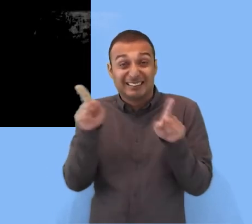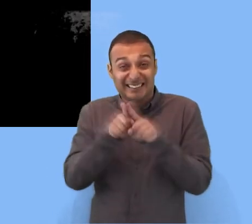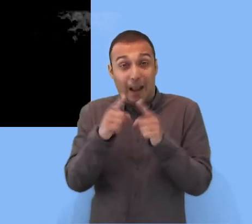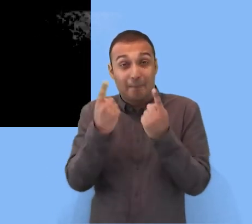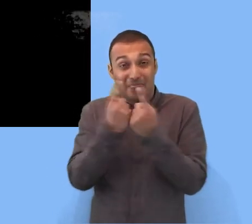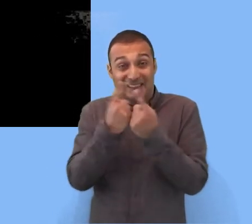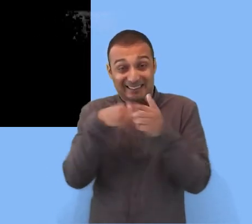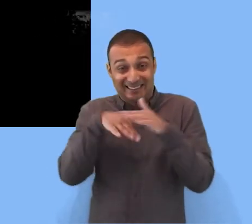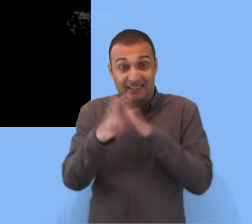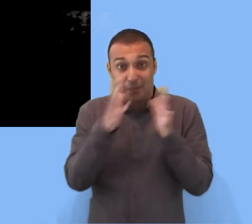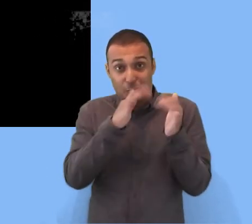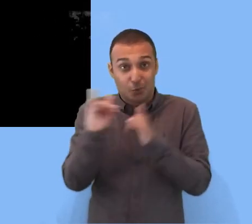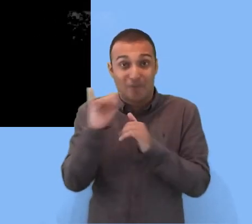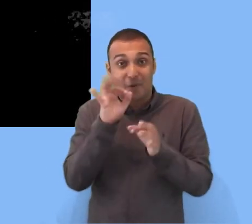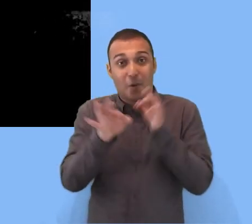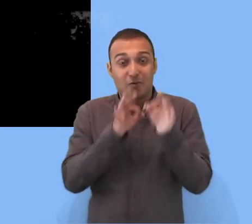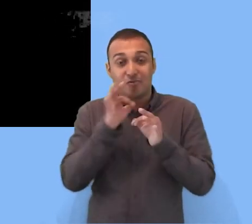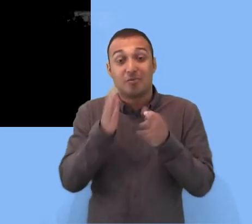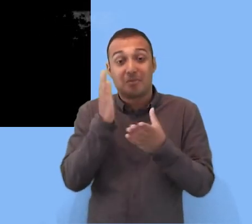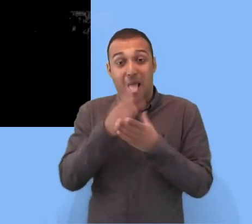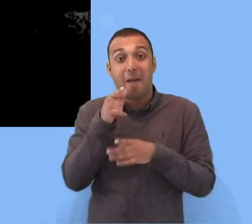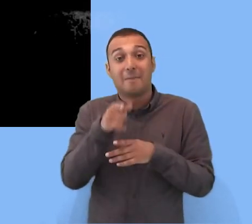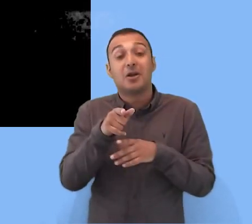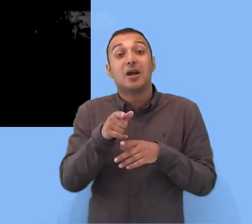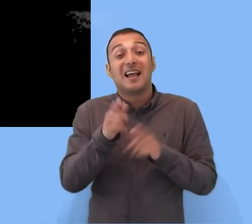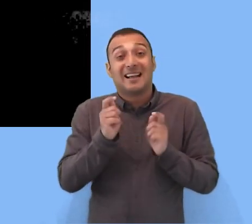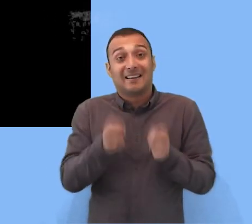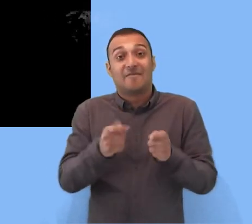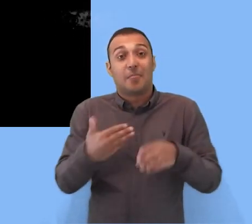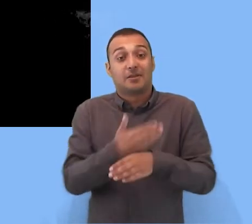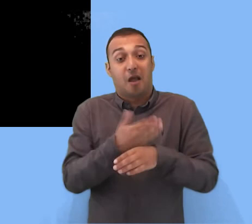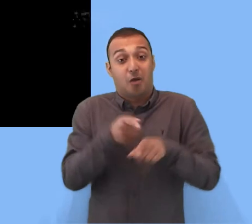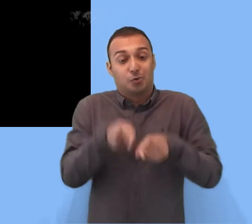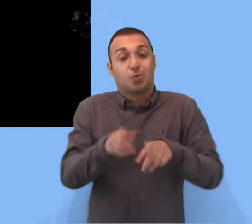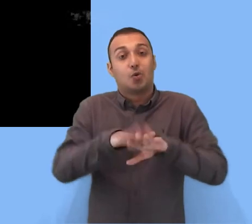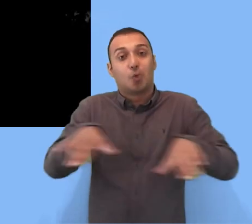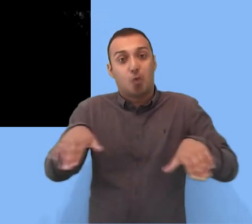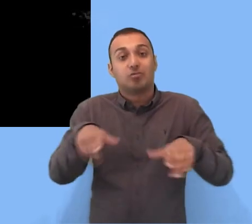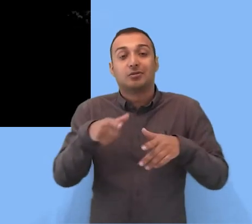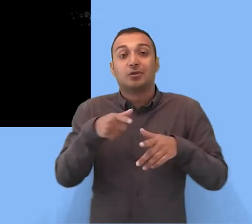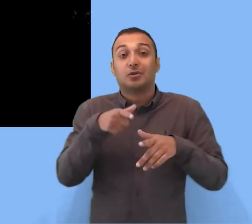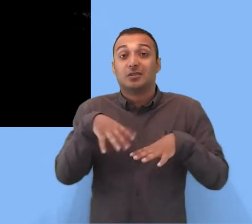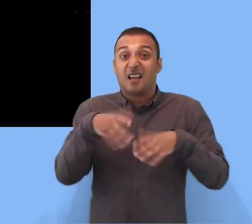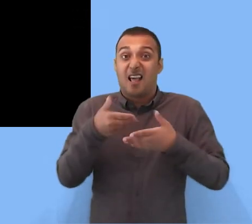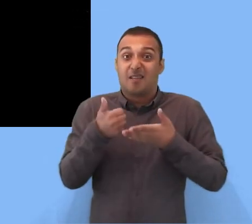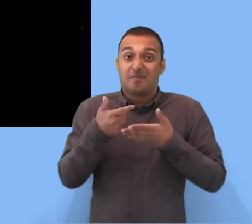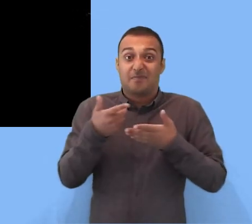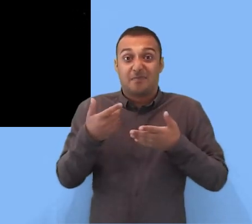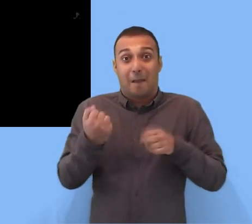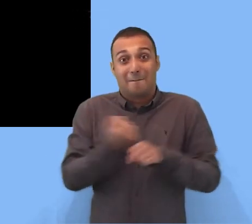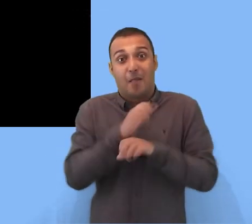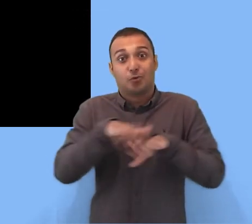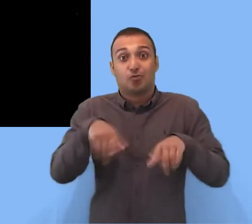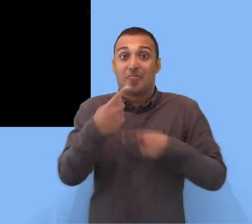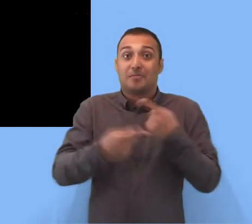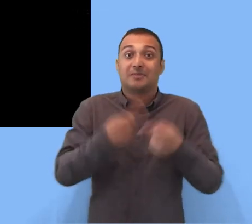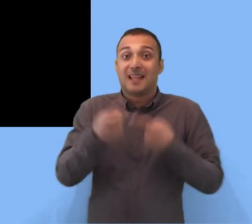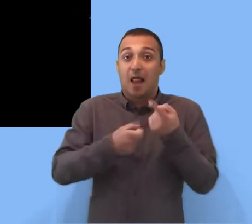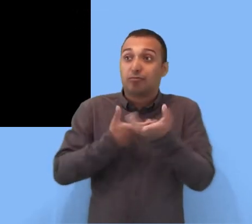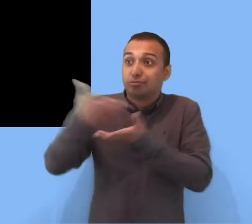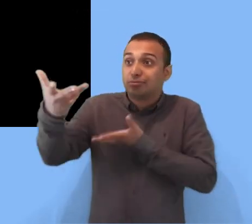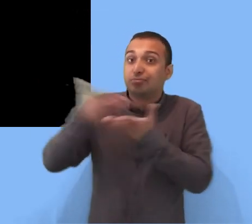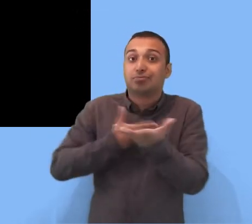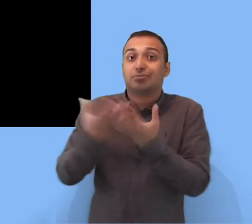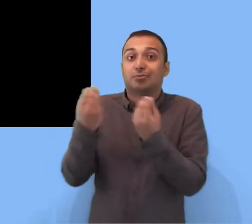questions. But it was a task for children to speak to their parents and to try and together write it down. And they had a 70% response rate from the same group